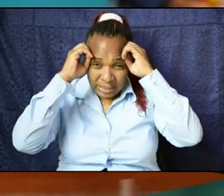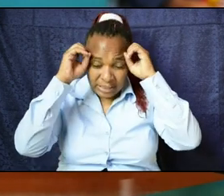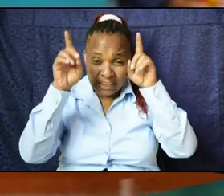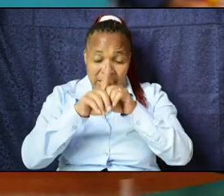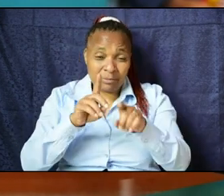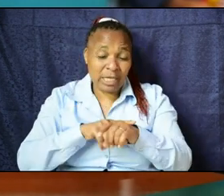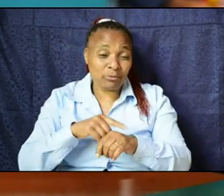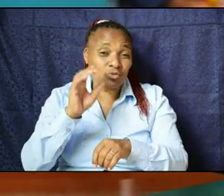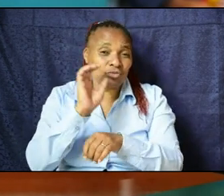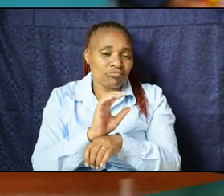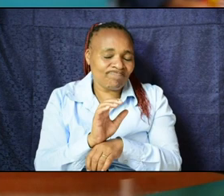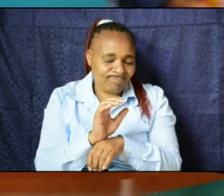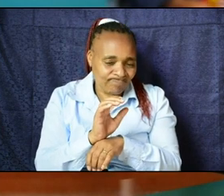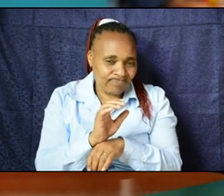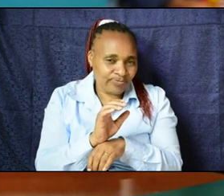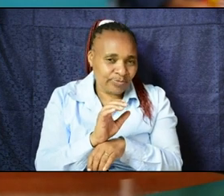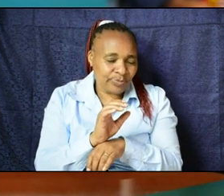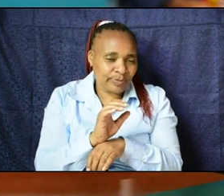church.